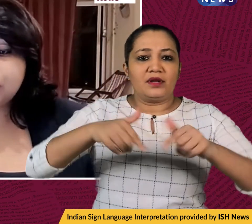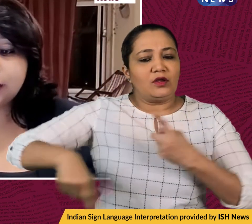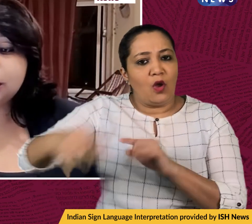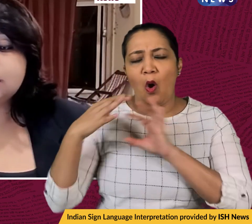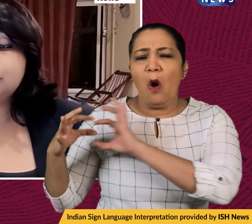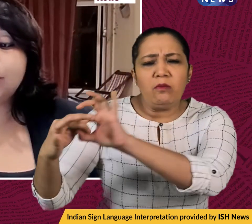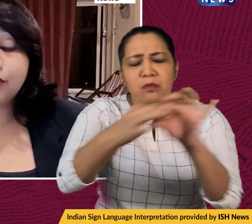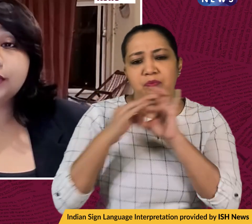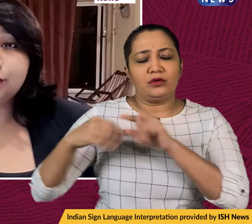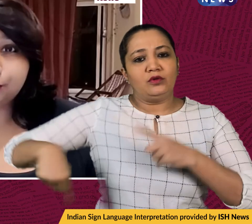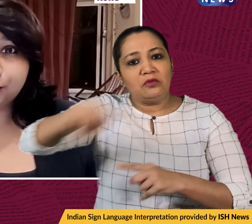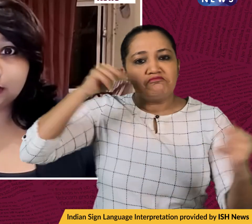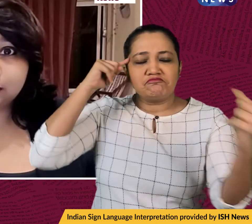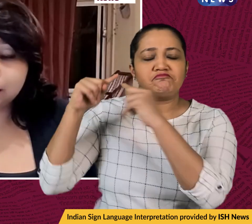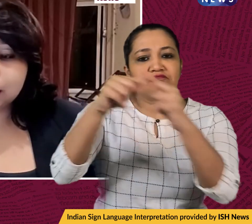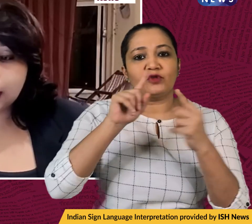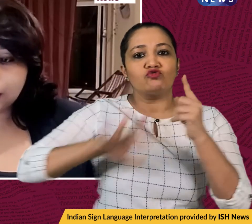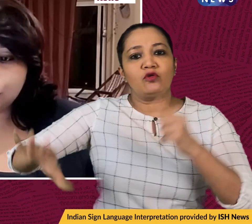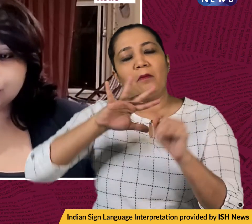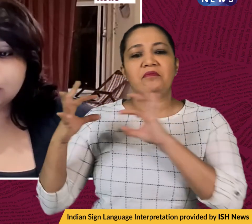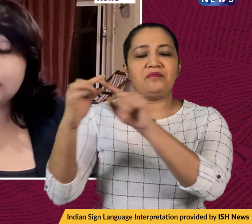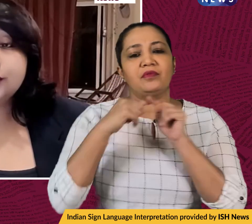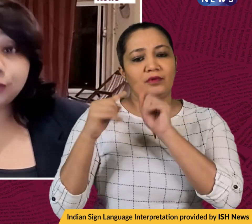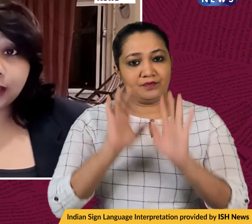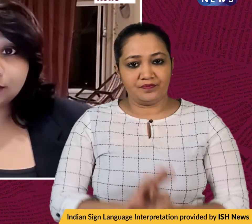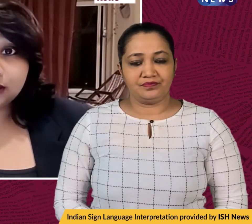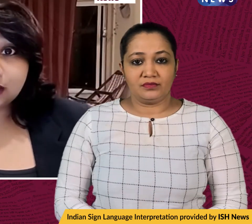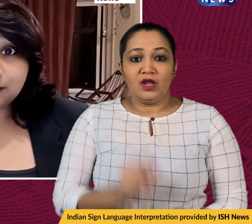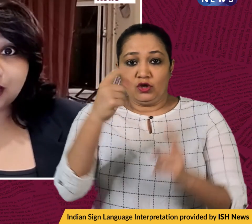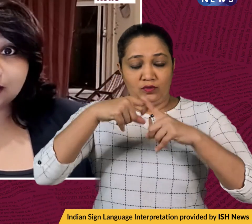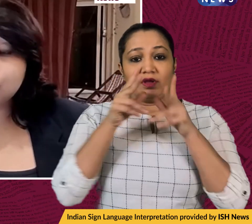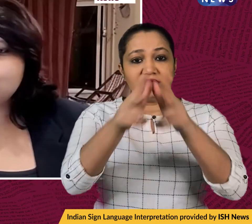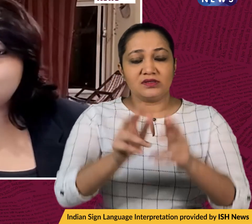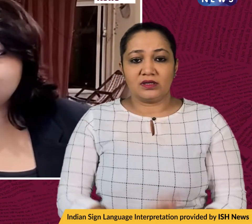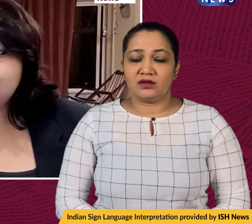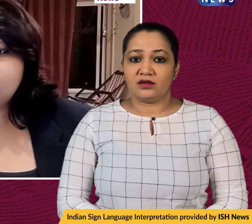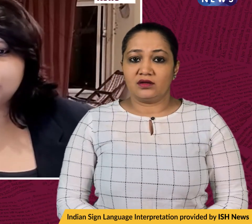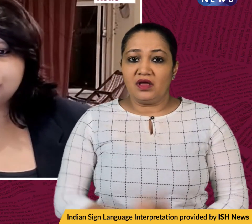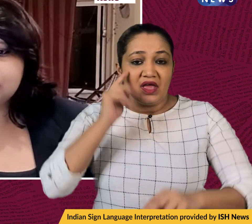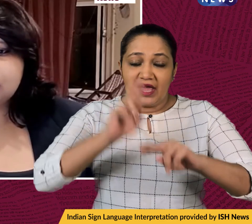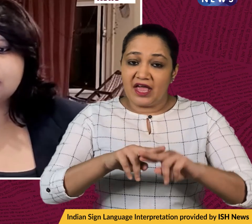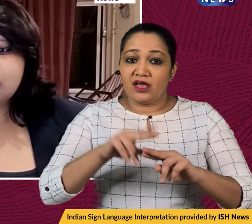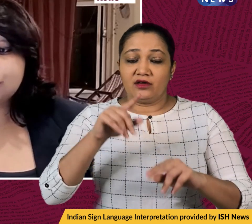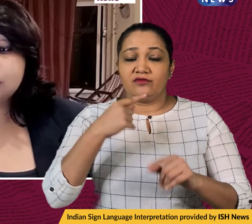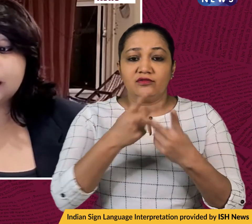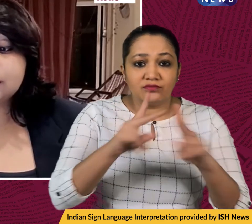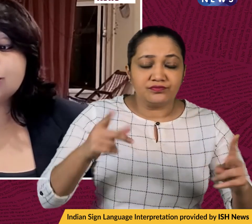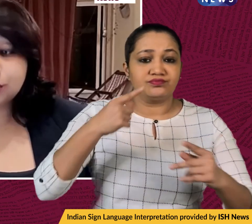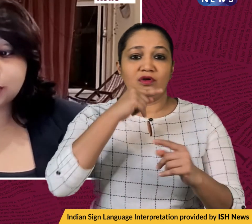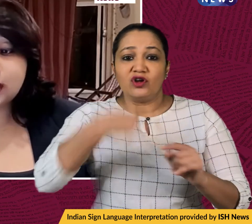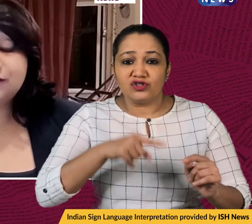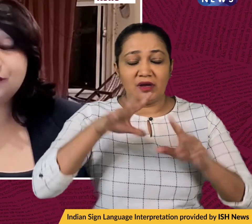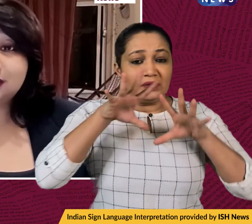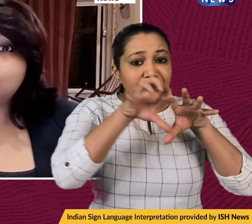total unanimity with all the European leaders," end quote. The UK, in the meantime, has warned of unprecedented sanctions